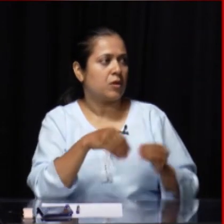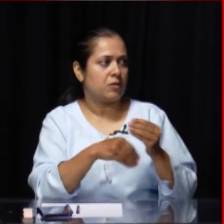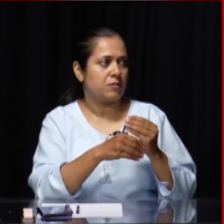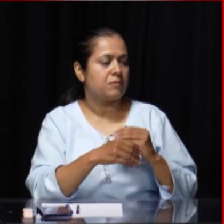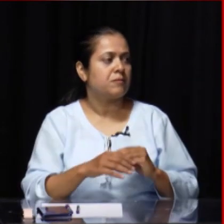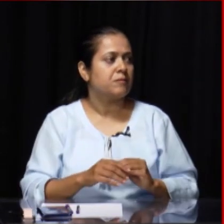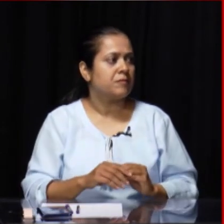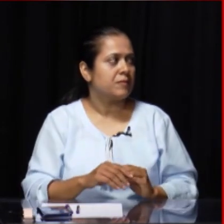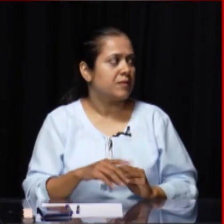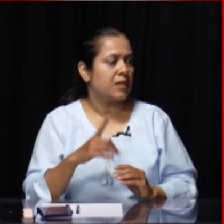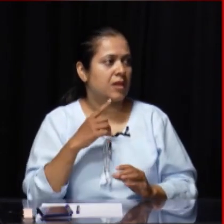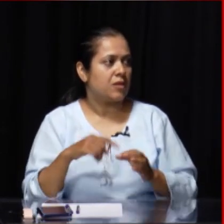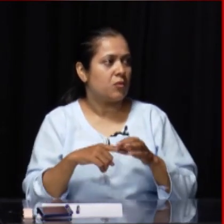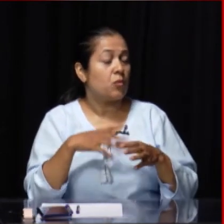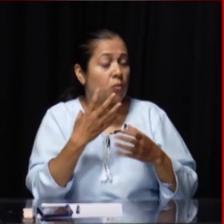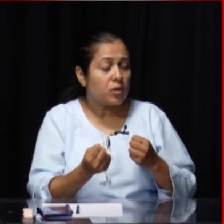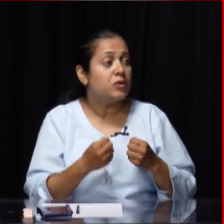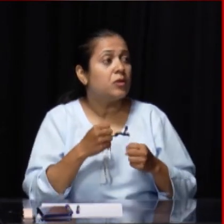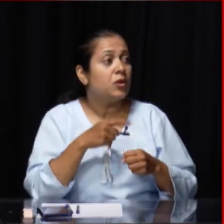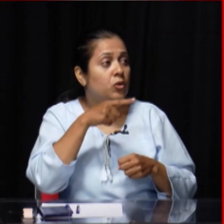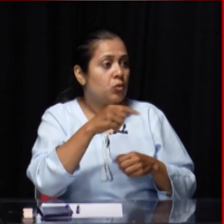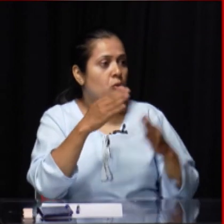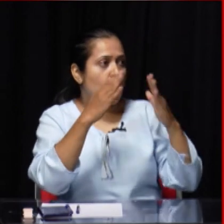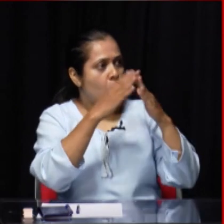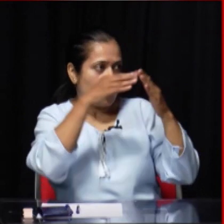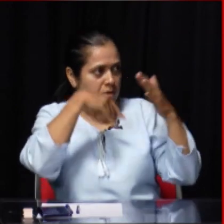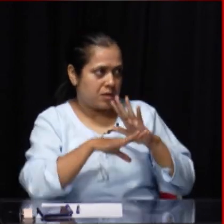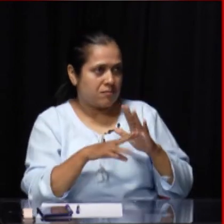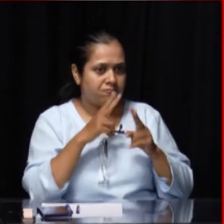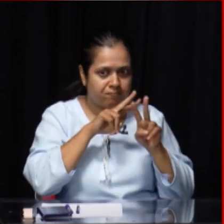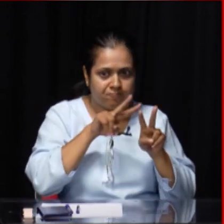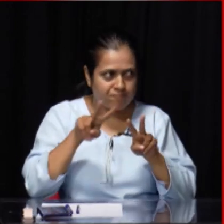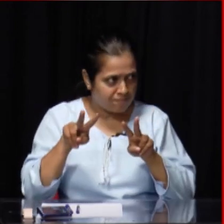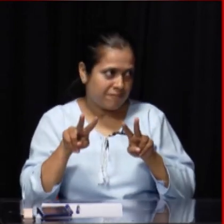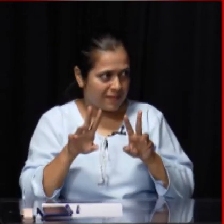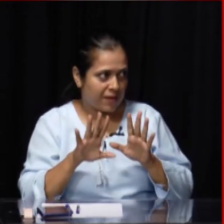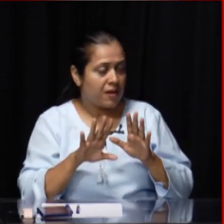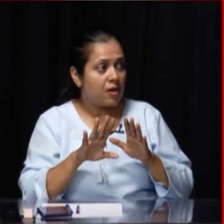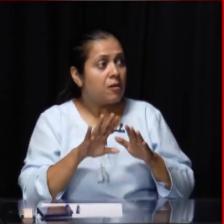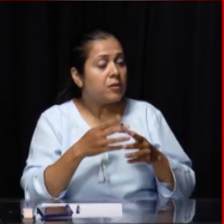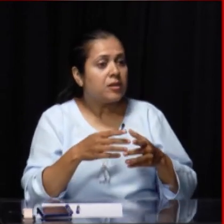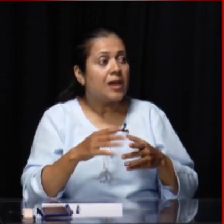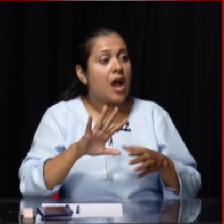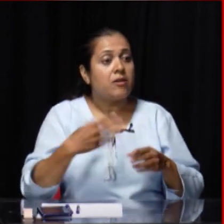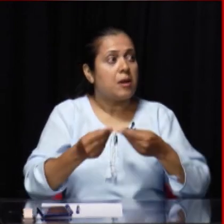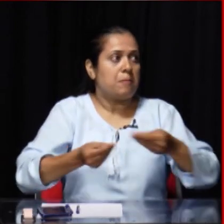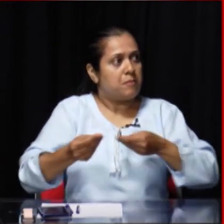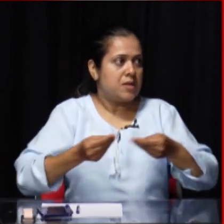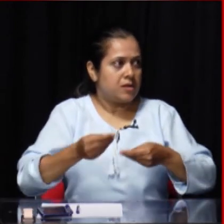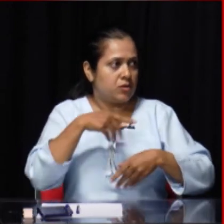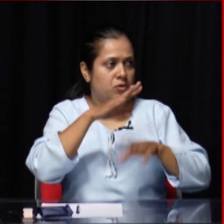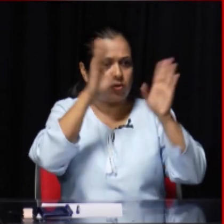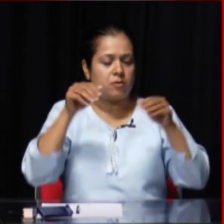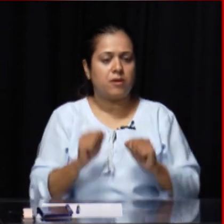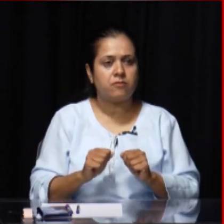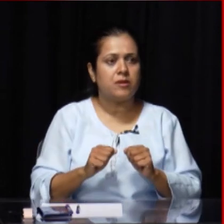will add to it. Now, as sir wants to know, tu gharatle sangle, but what about when you are doing business, people